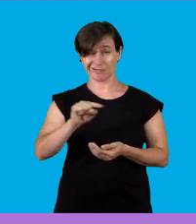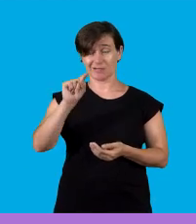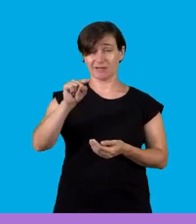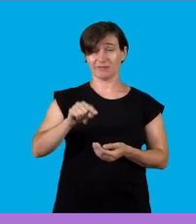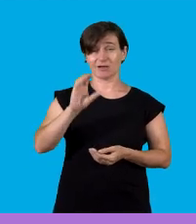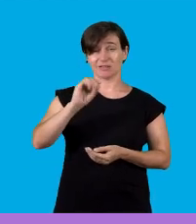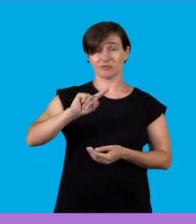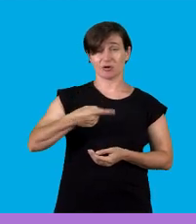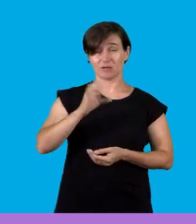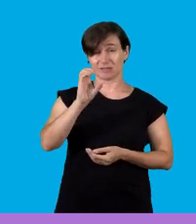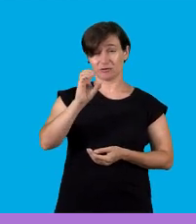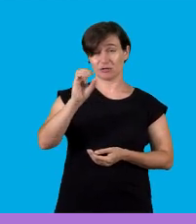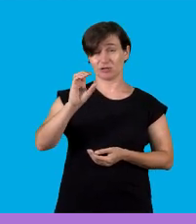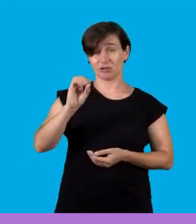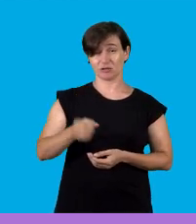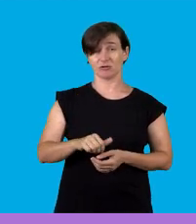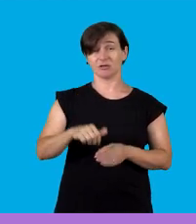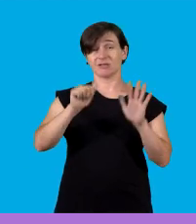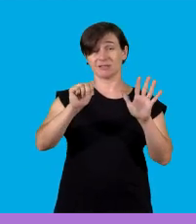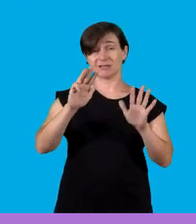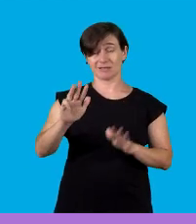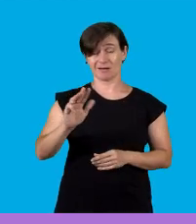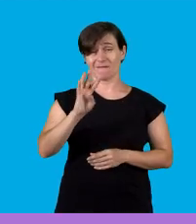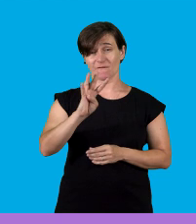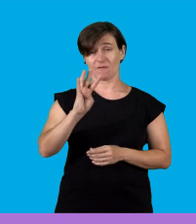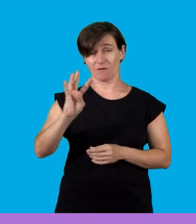0.02 divided by